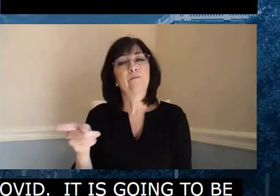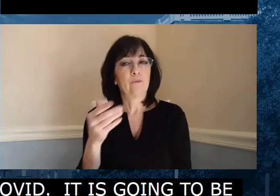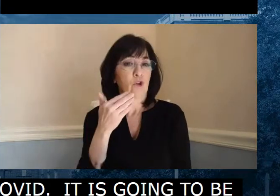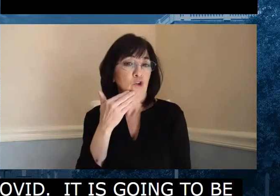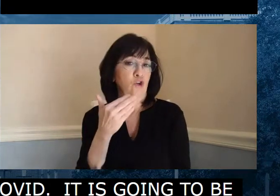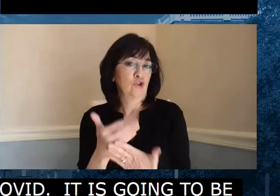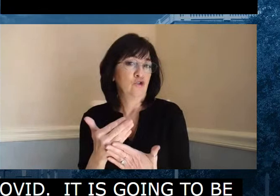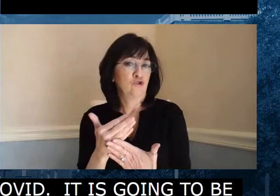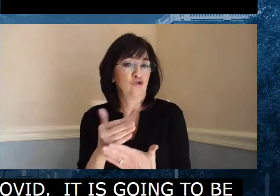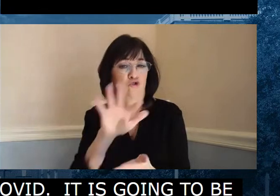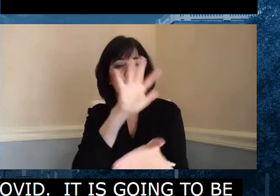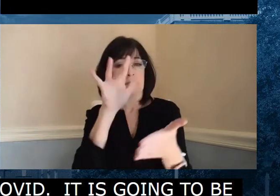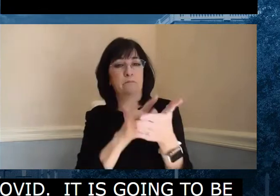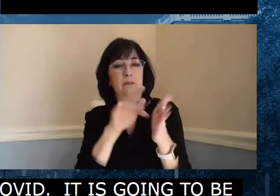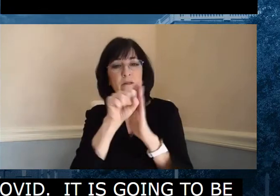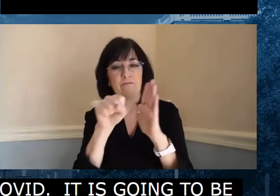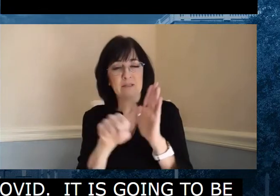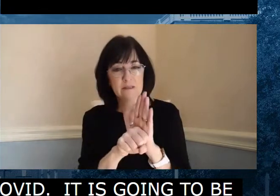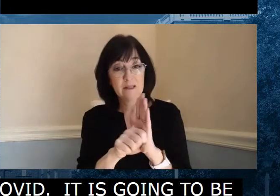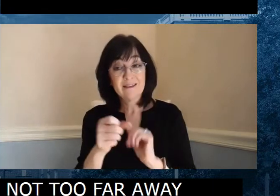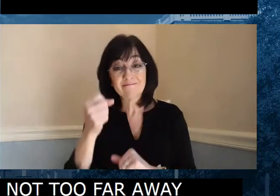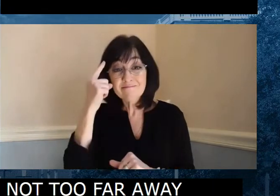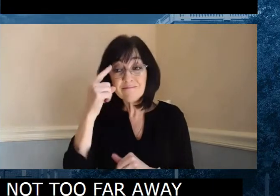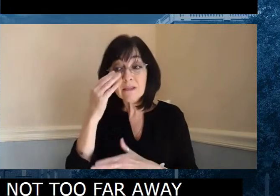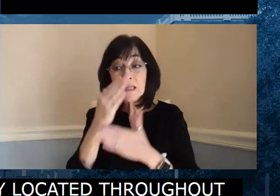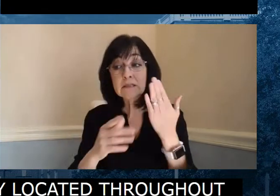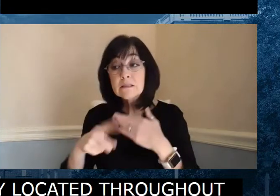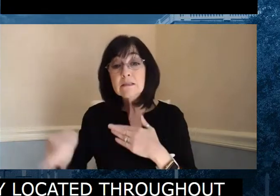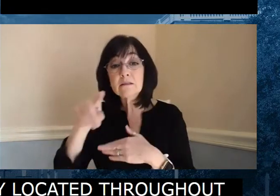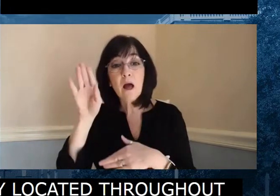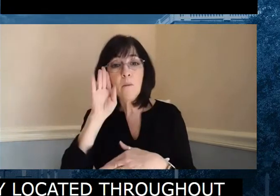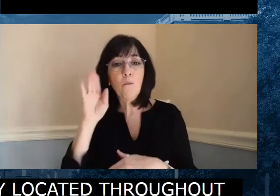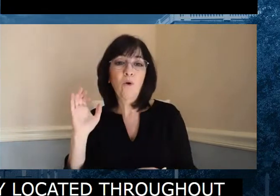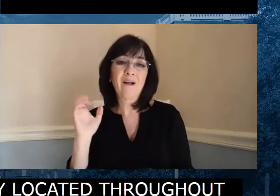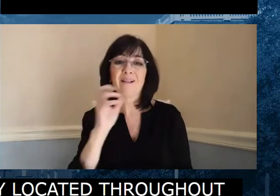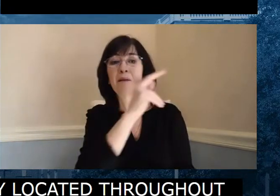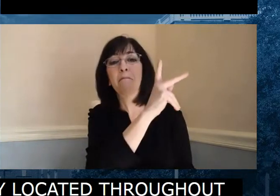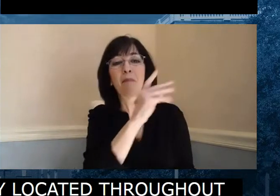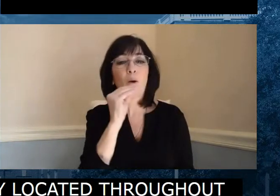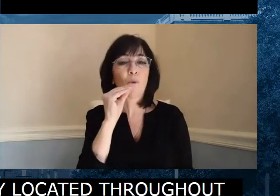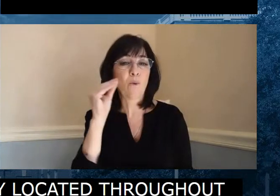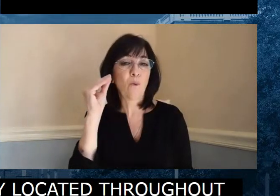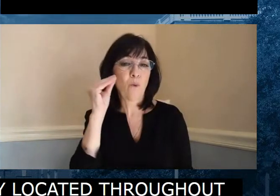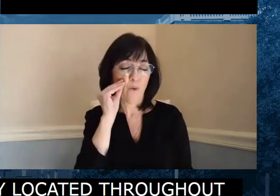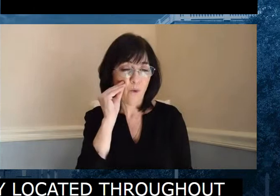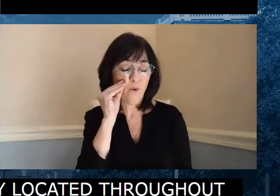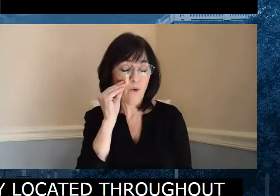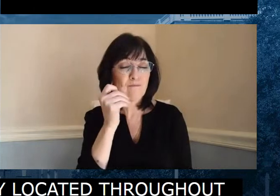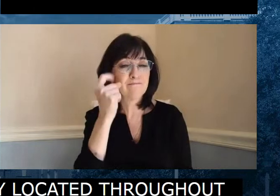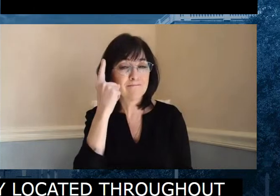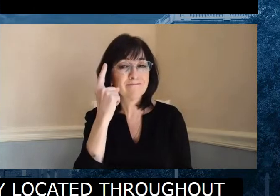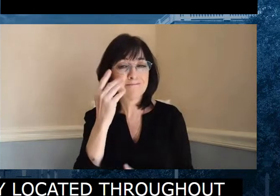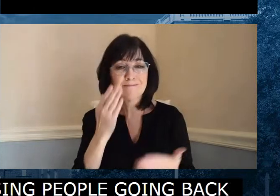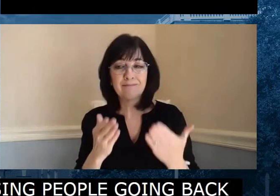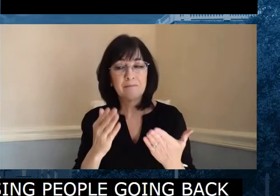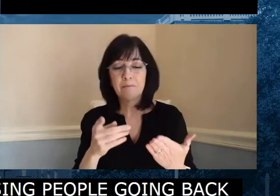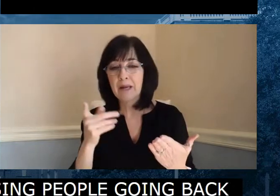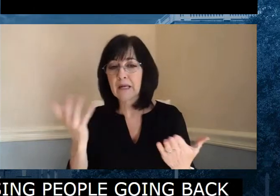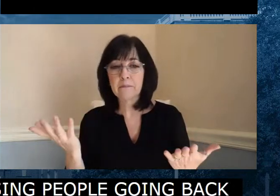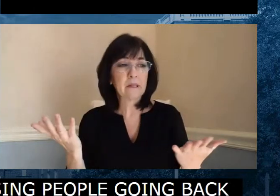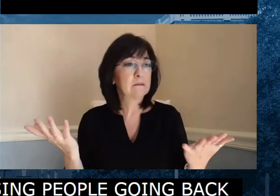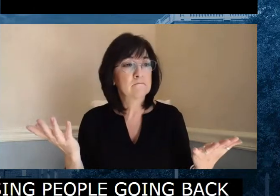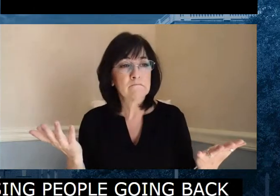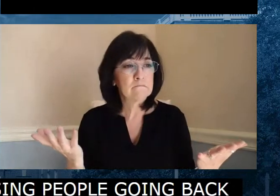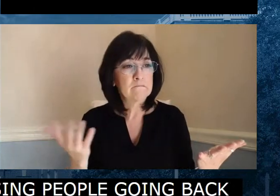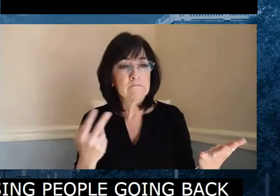some people going back to their primary residence or their states over by that time. So, the education will go out to, how